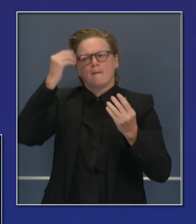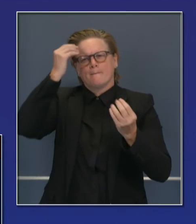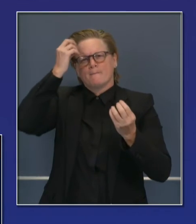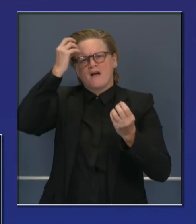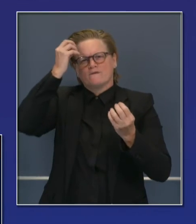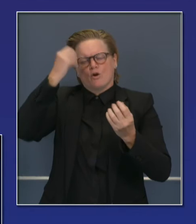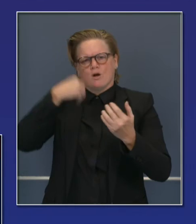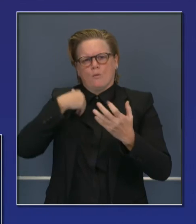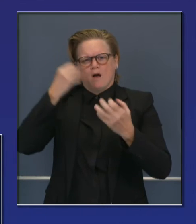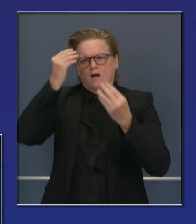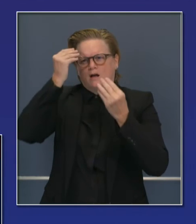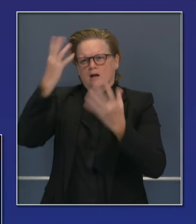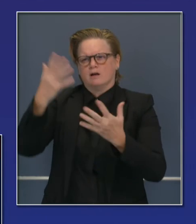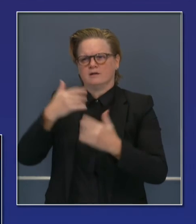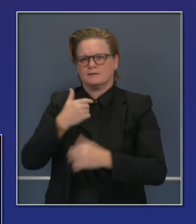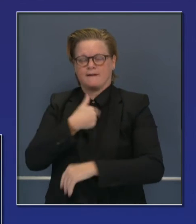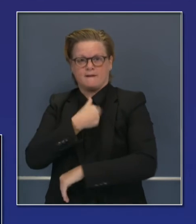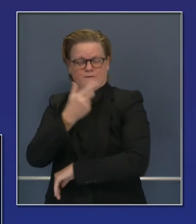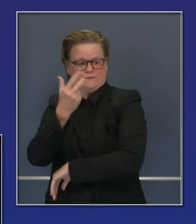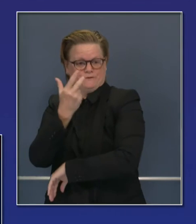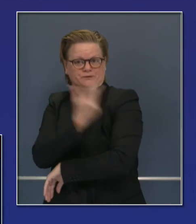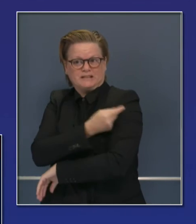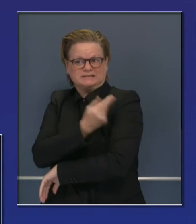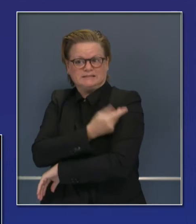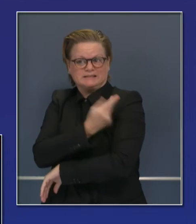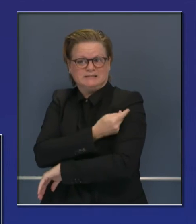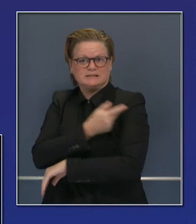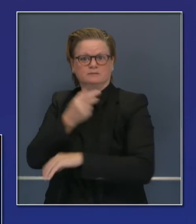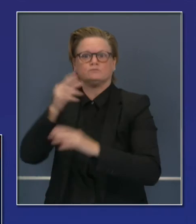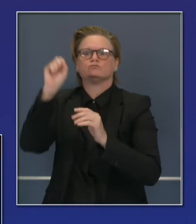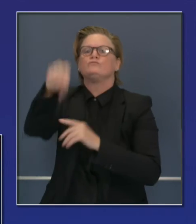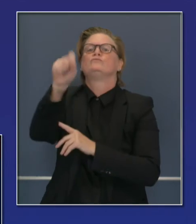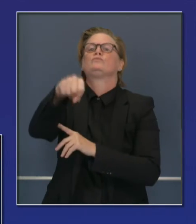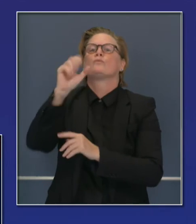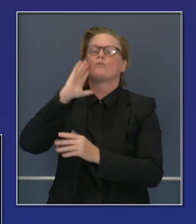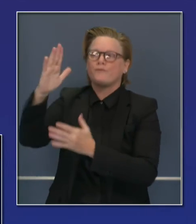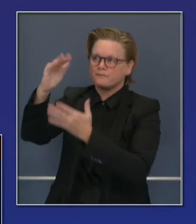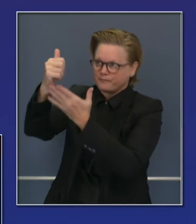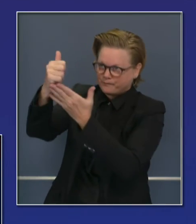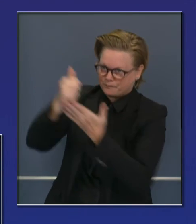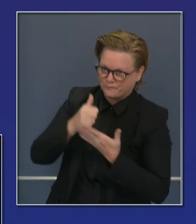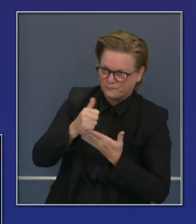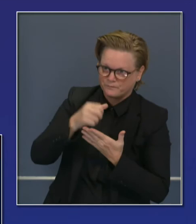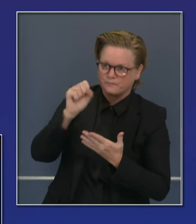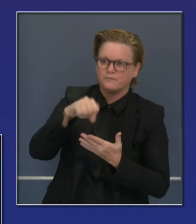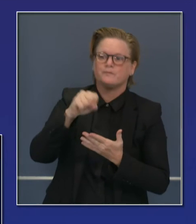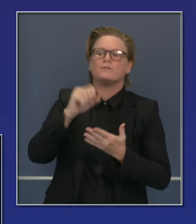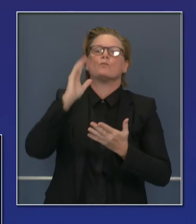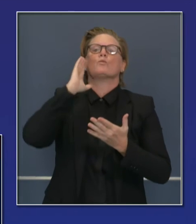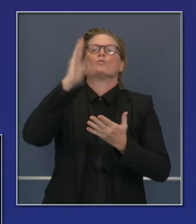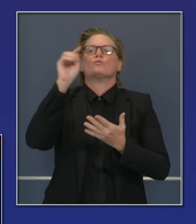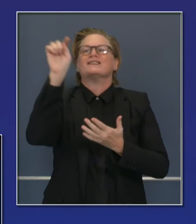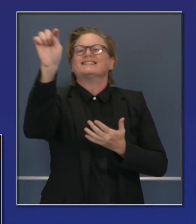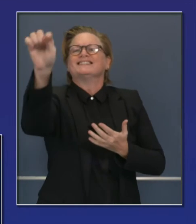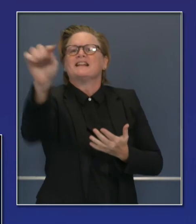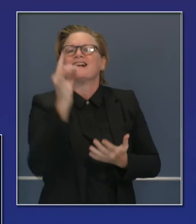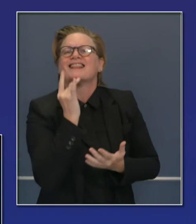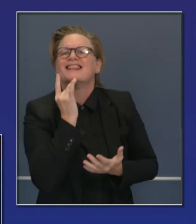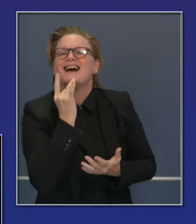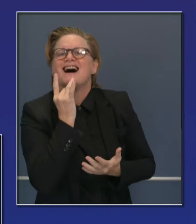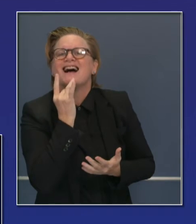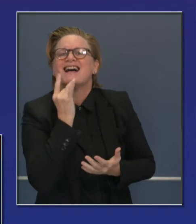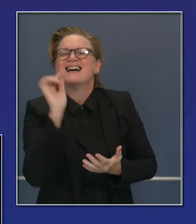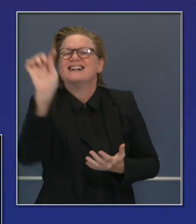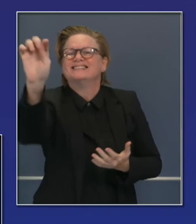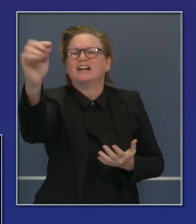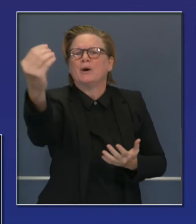the vaccinations. Help is on the way. There is light at the end of this tunnel. We are not in a permanent state.